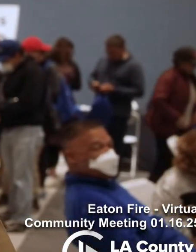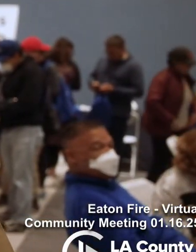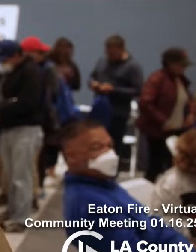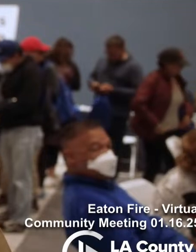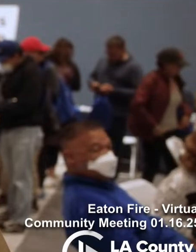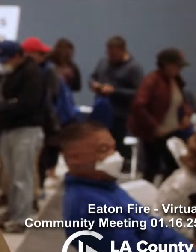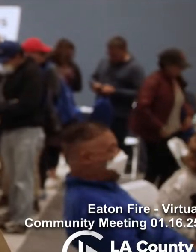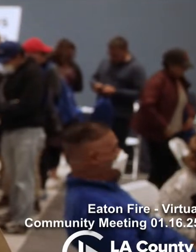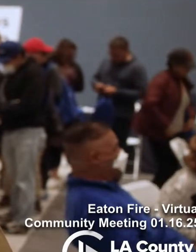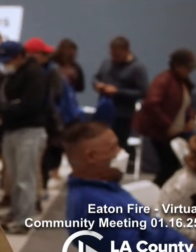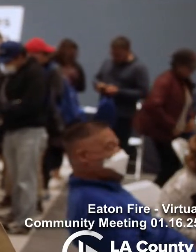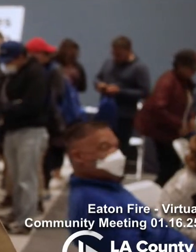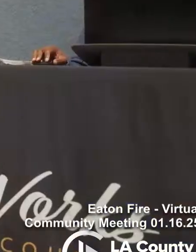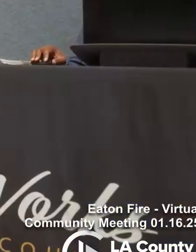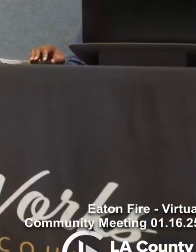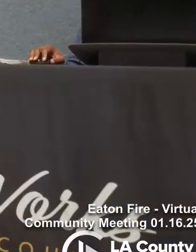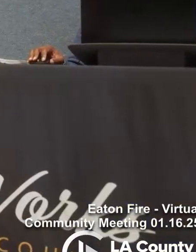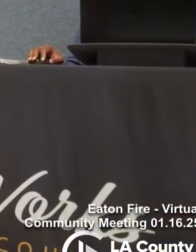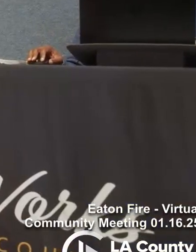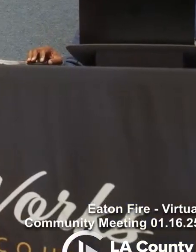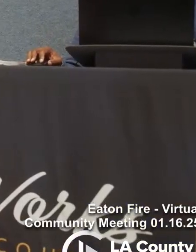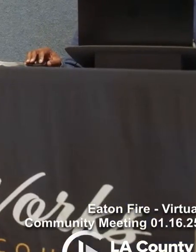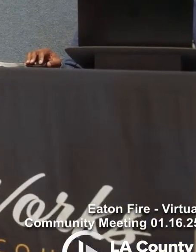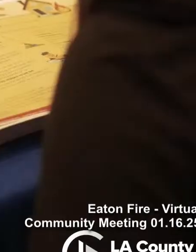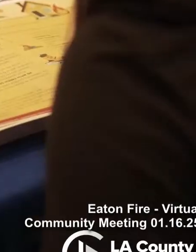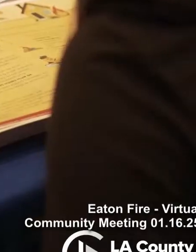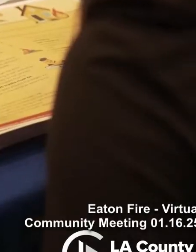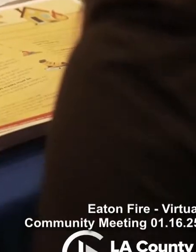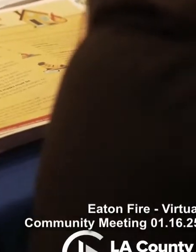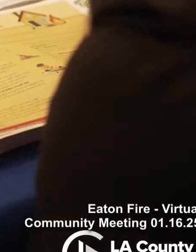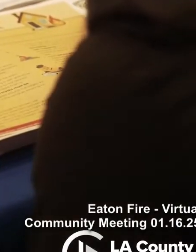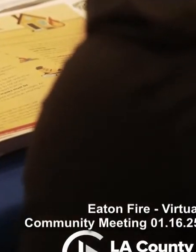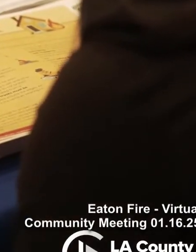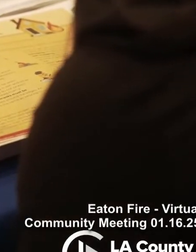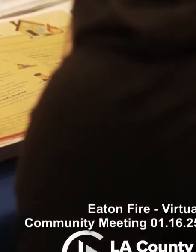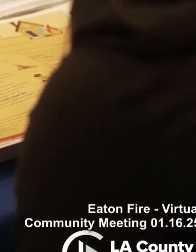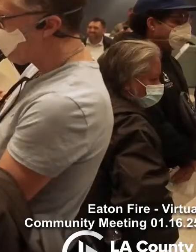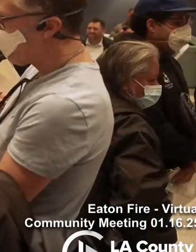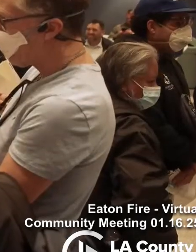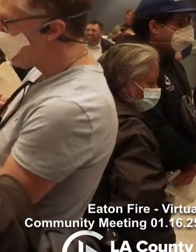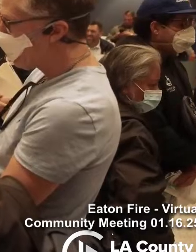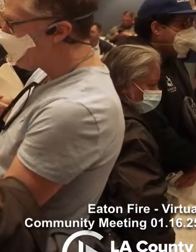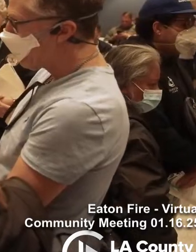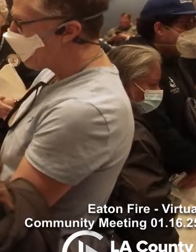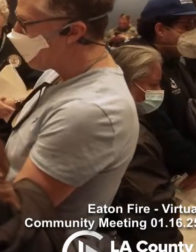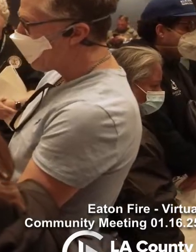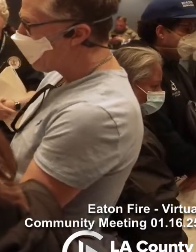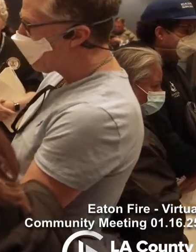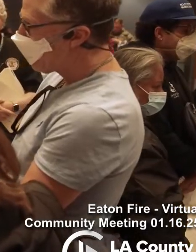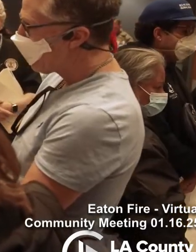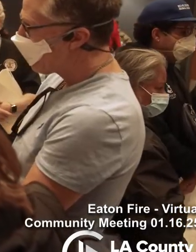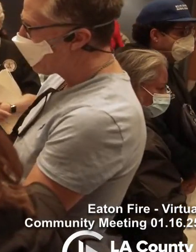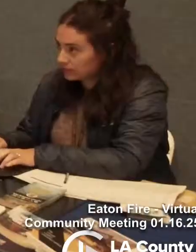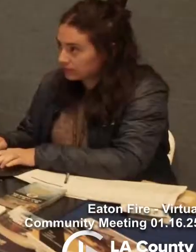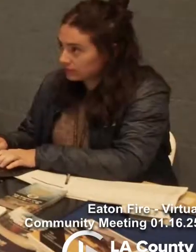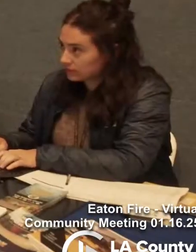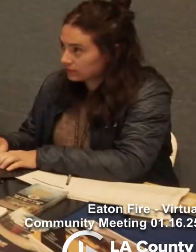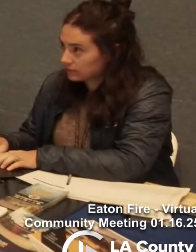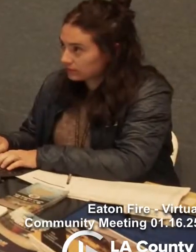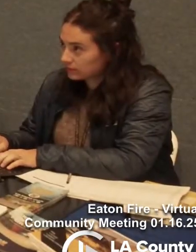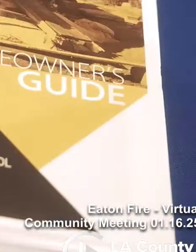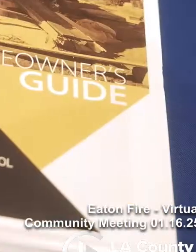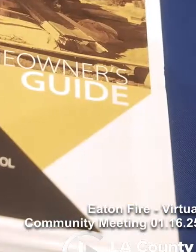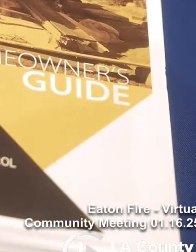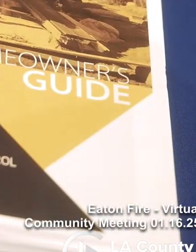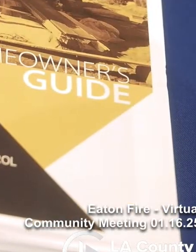any government service. There's nothing that these people can do to help you with your application more than you can get directly from us. When